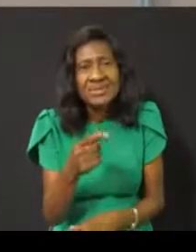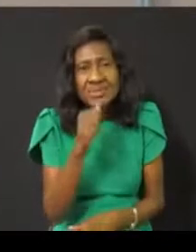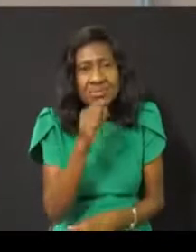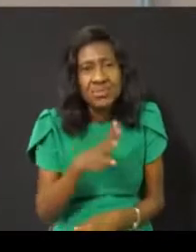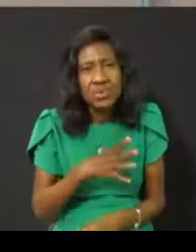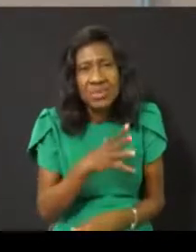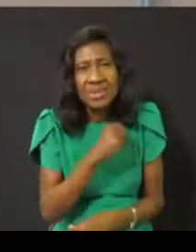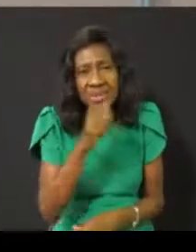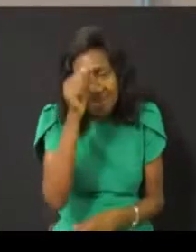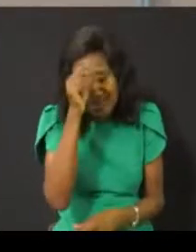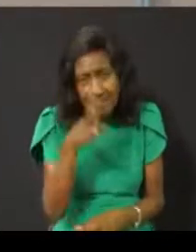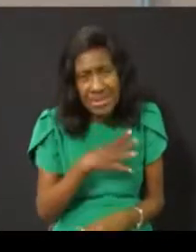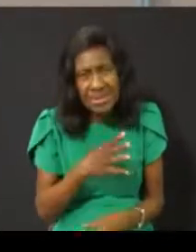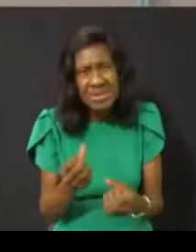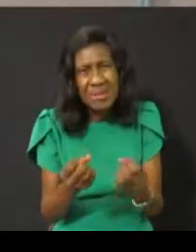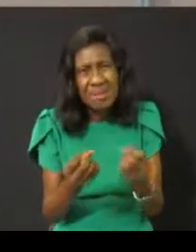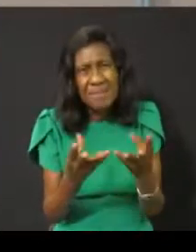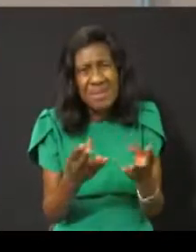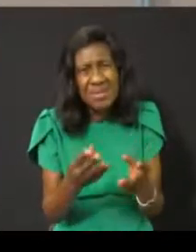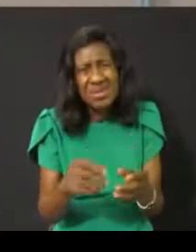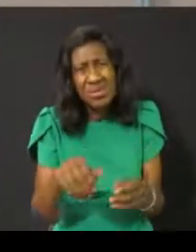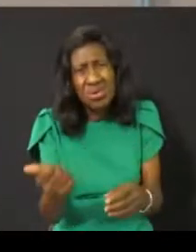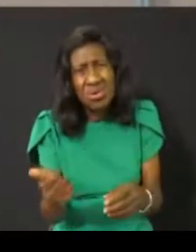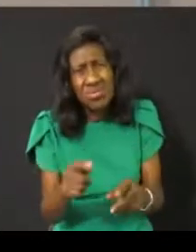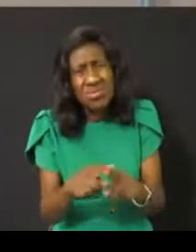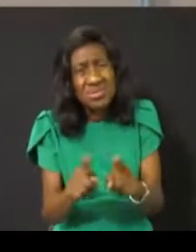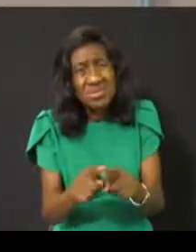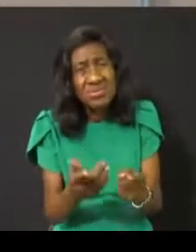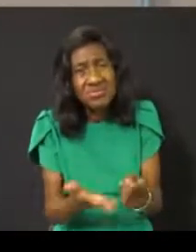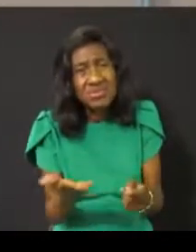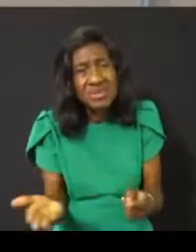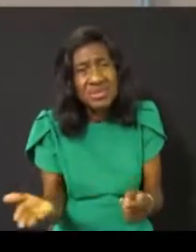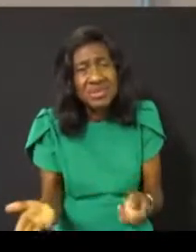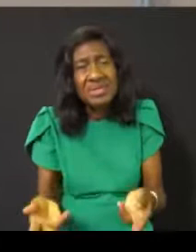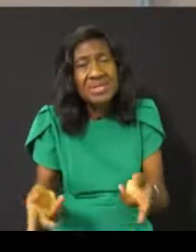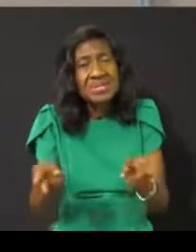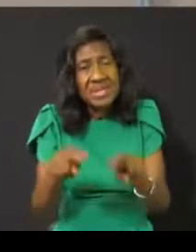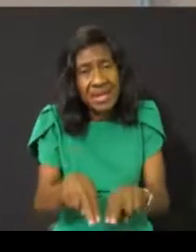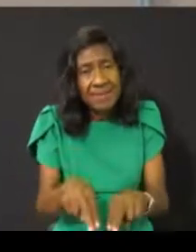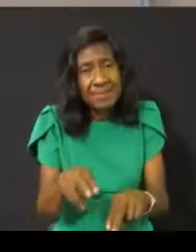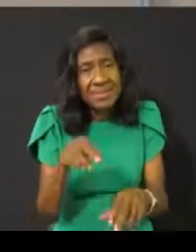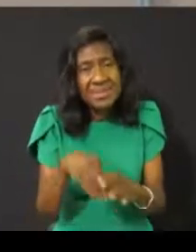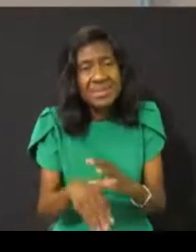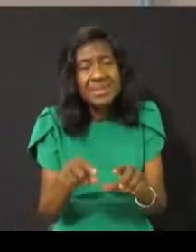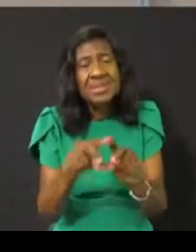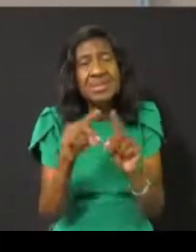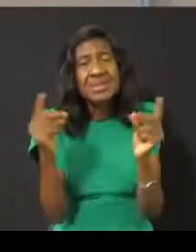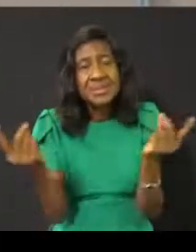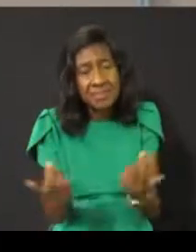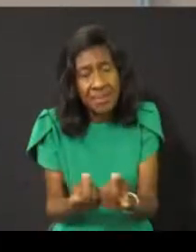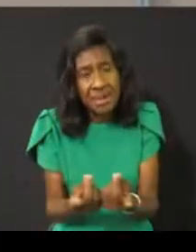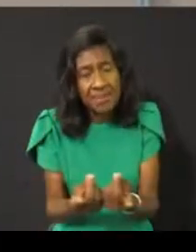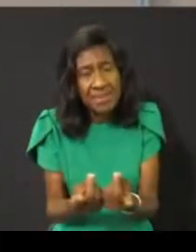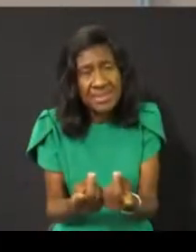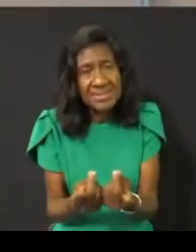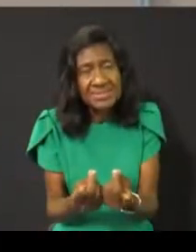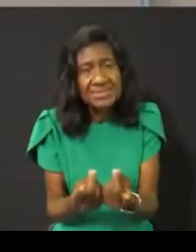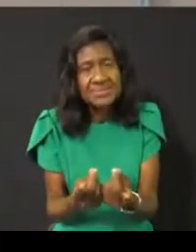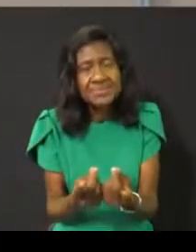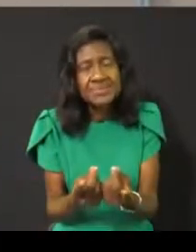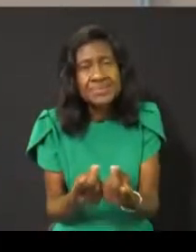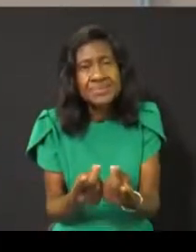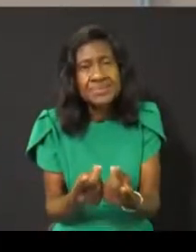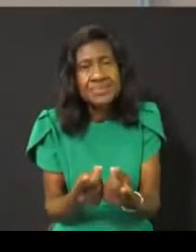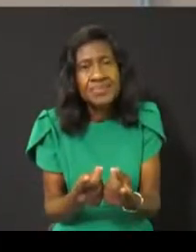there are a number of other initiatives happening within the Ministry of Tourism and the Department of Tourism, as well as exciting marketing that is being led